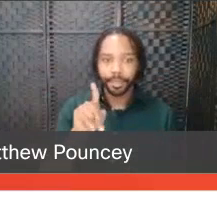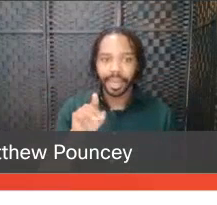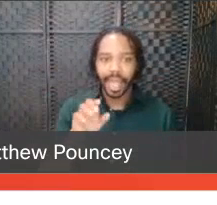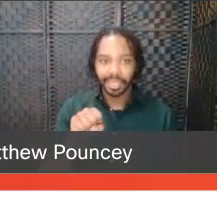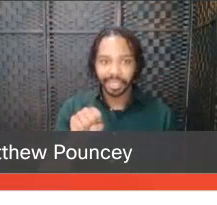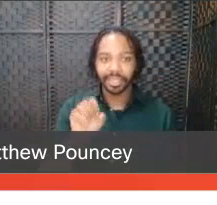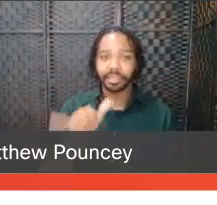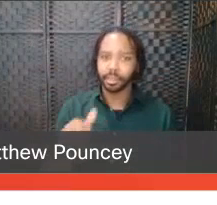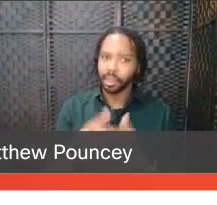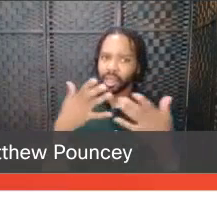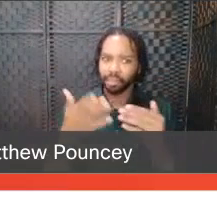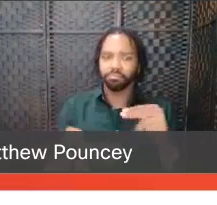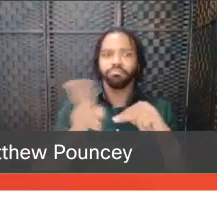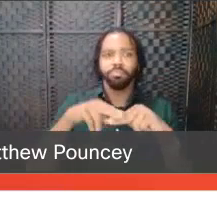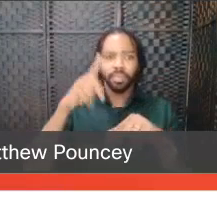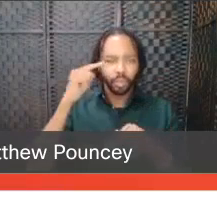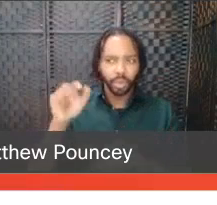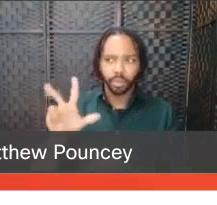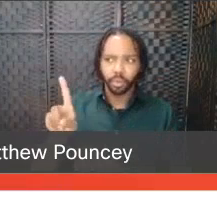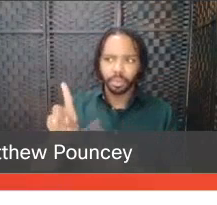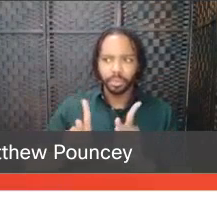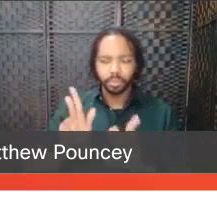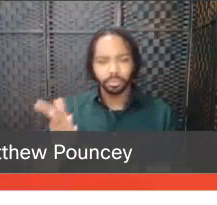additional 31% of folks.